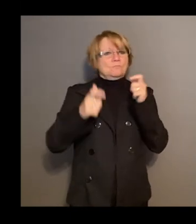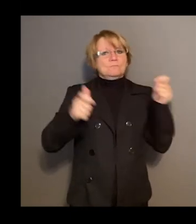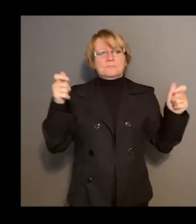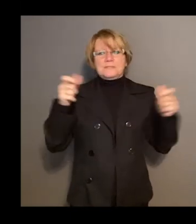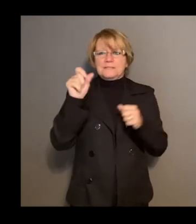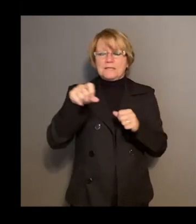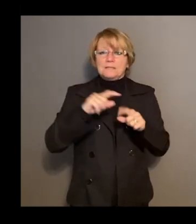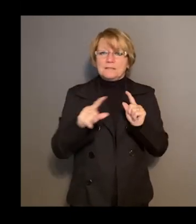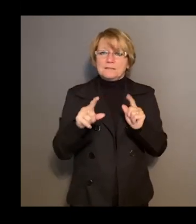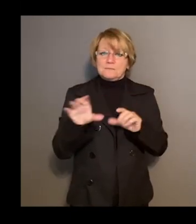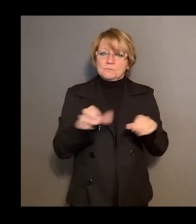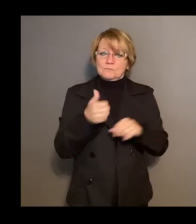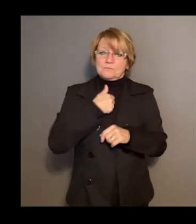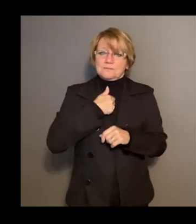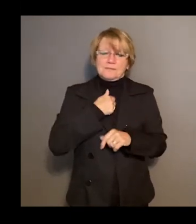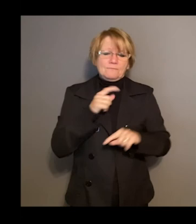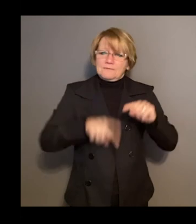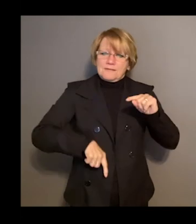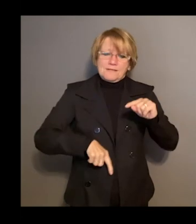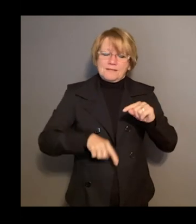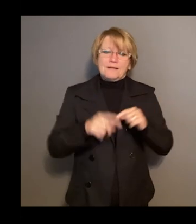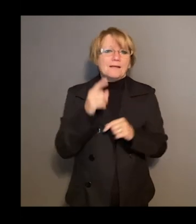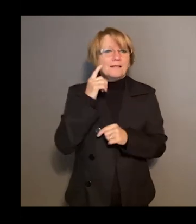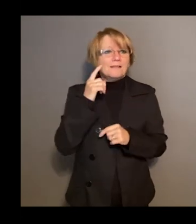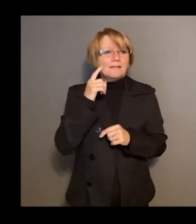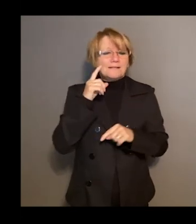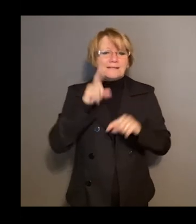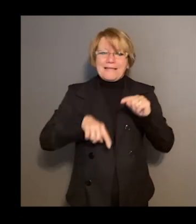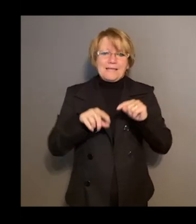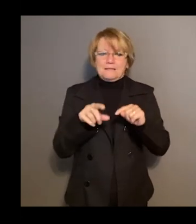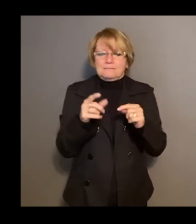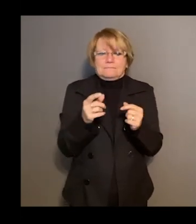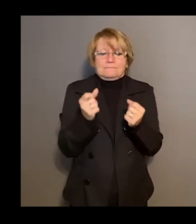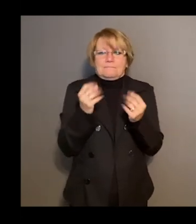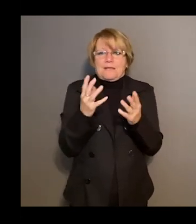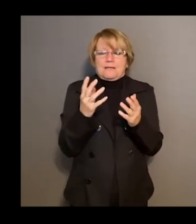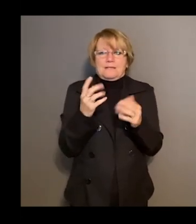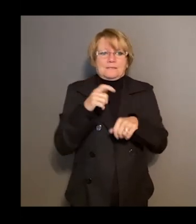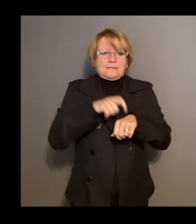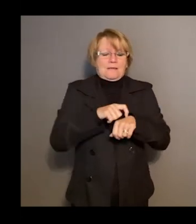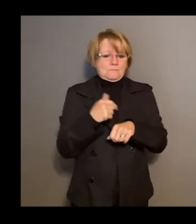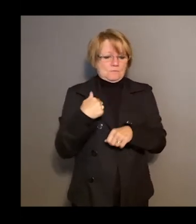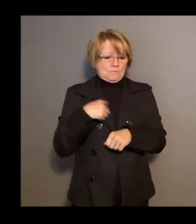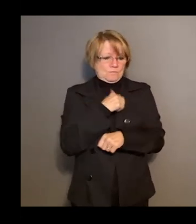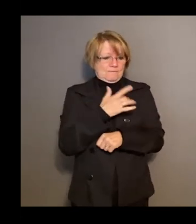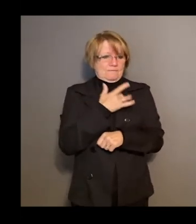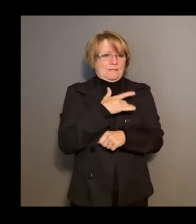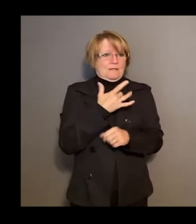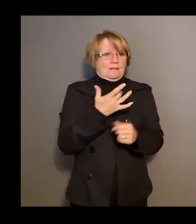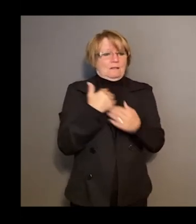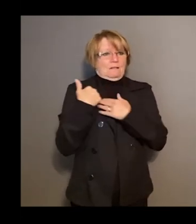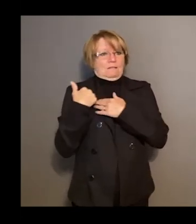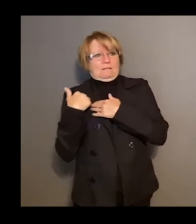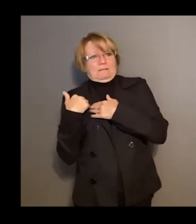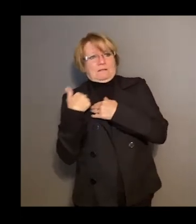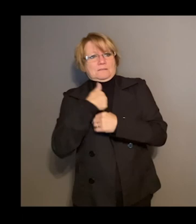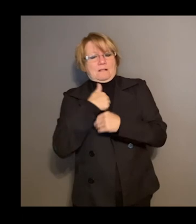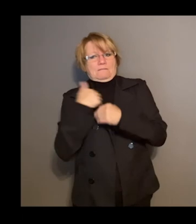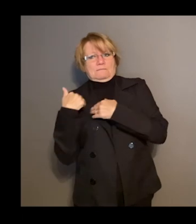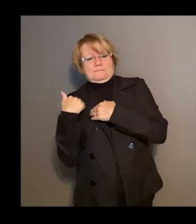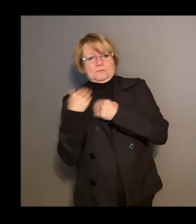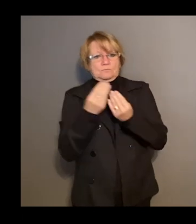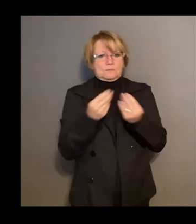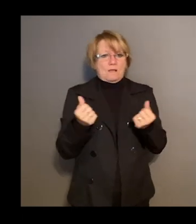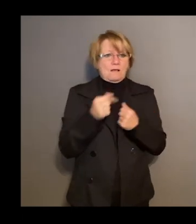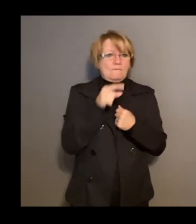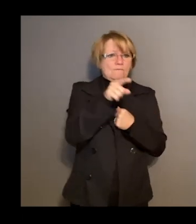than us. And we can't do it by ourselves. I think a lot of times we as professors, teachers, community members, we're left with that burden